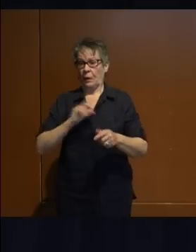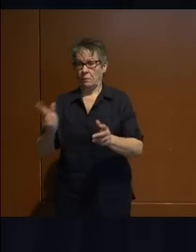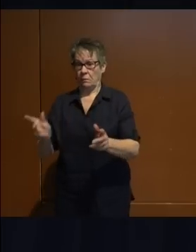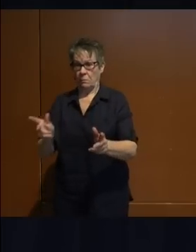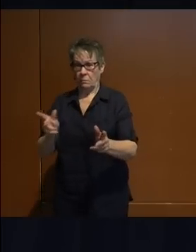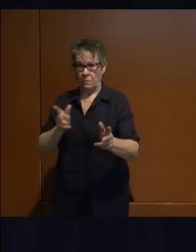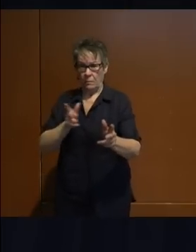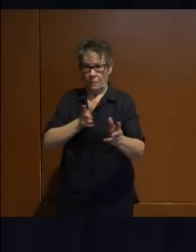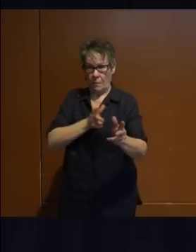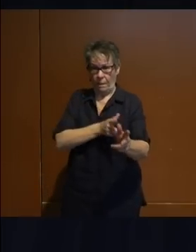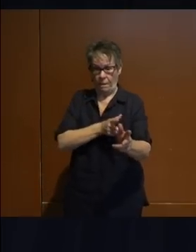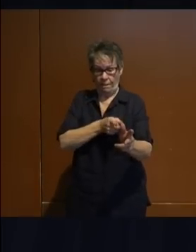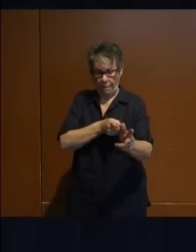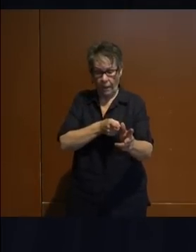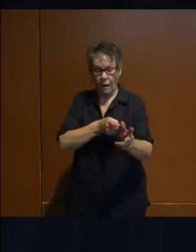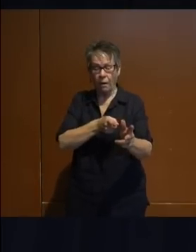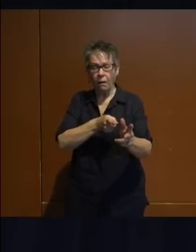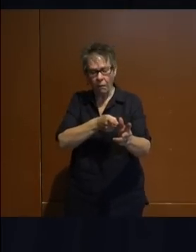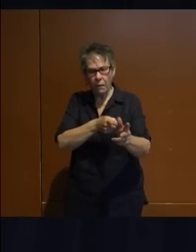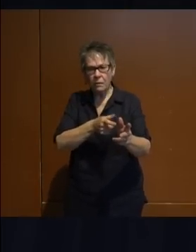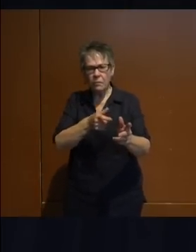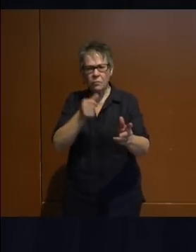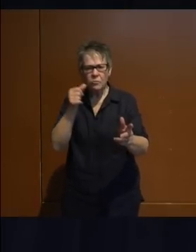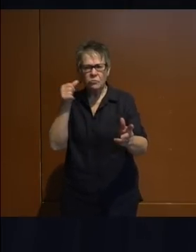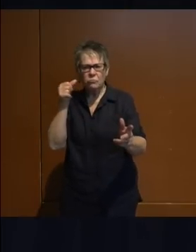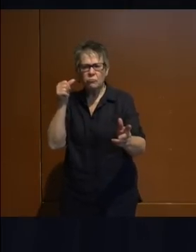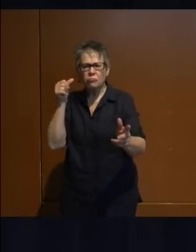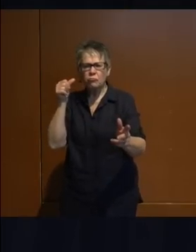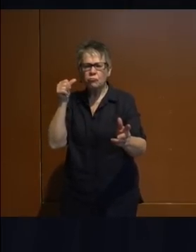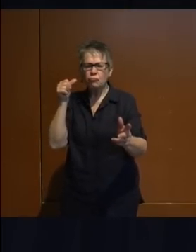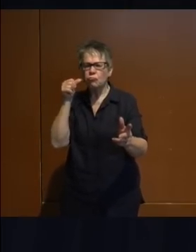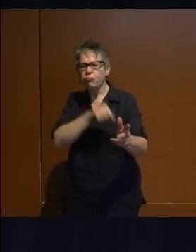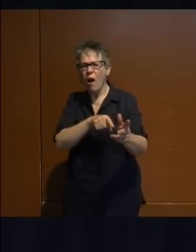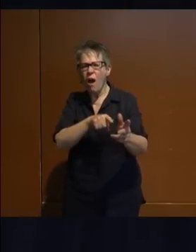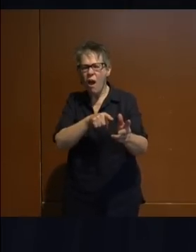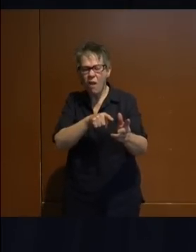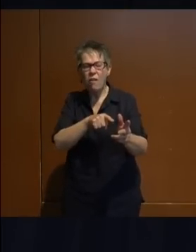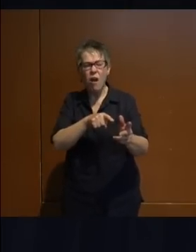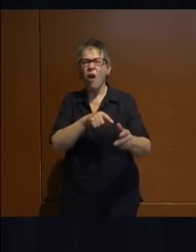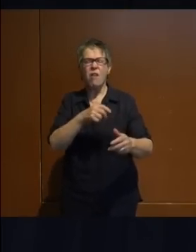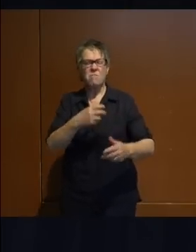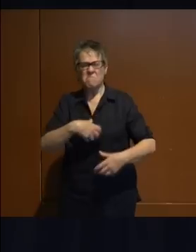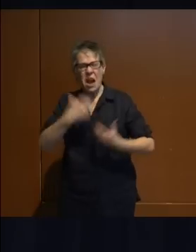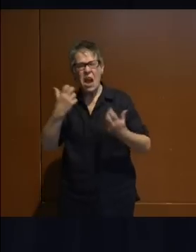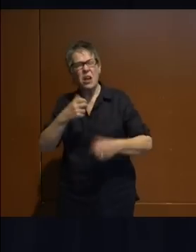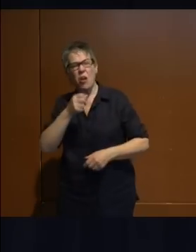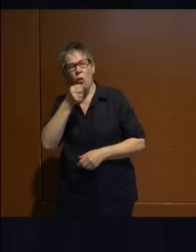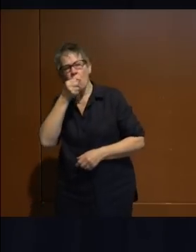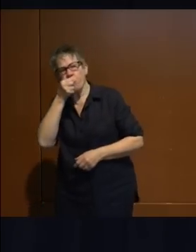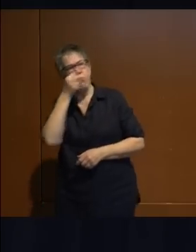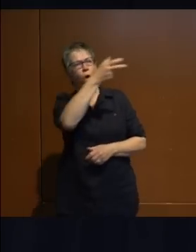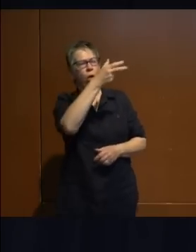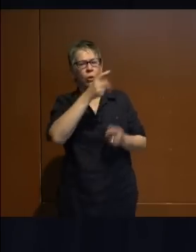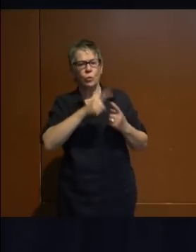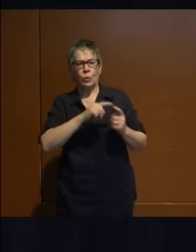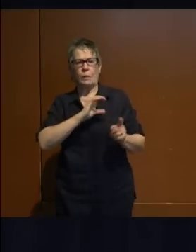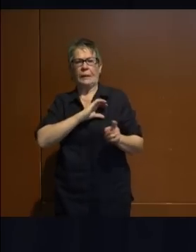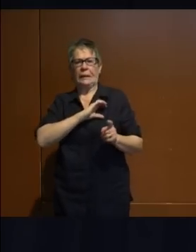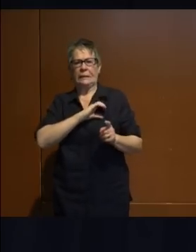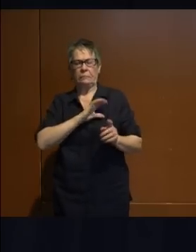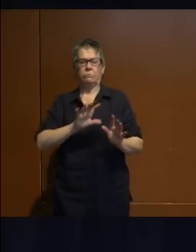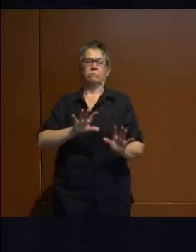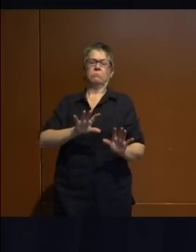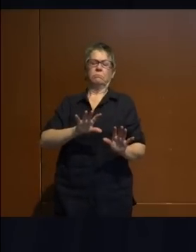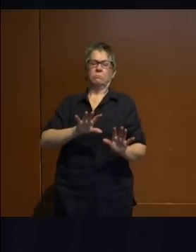an incident in Lakewood. Lakewood Police Department responded to a gathering of 40 to 50 people. It was a bat mitzvah. It was a